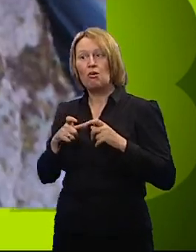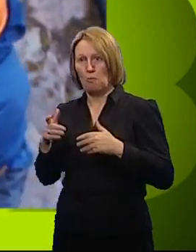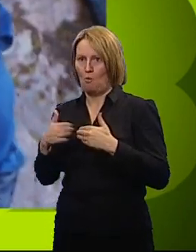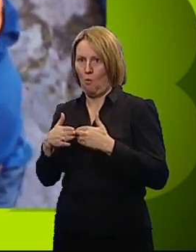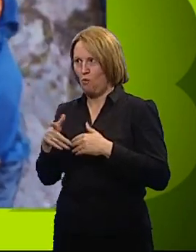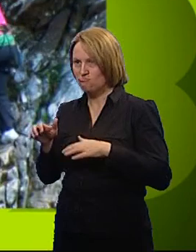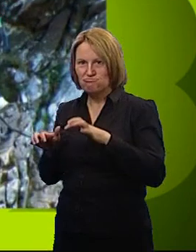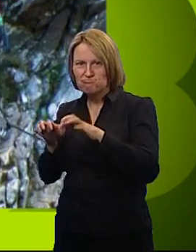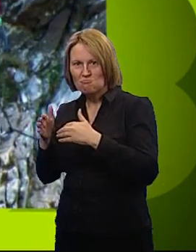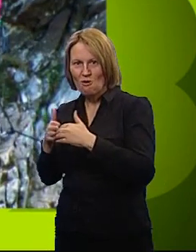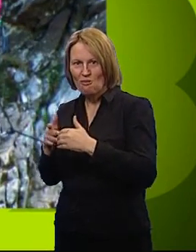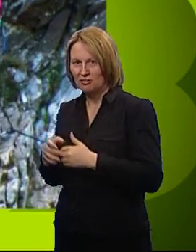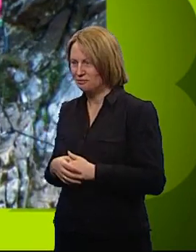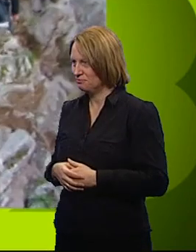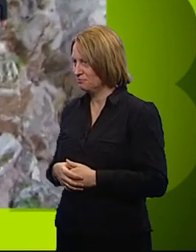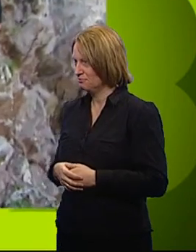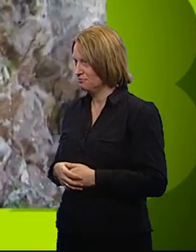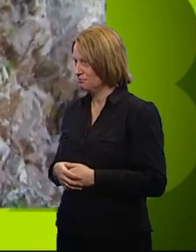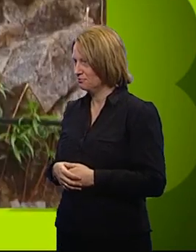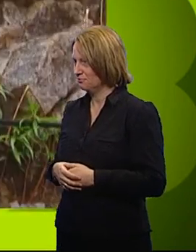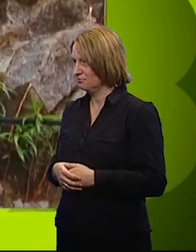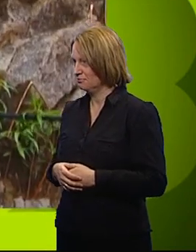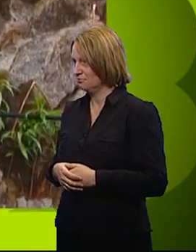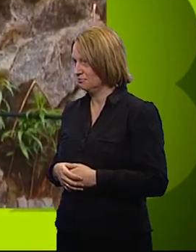hard work continues with the rock climbing.